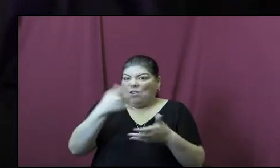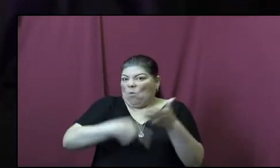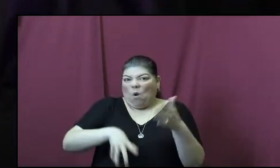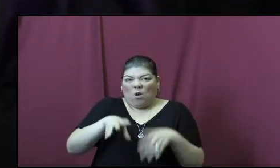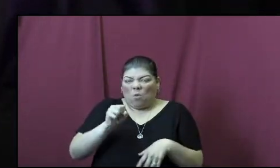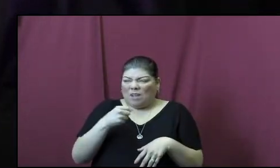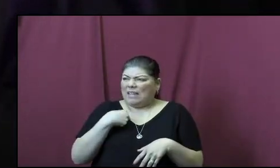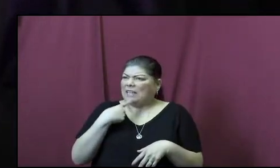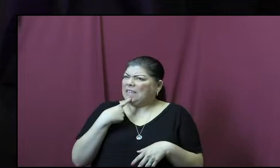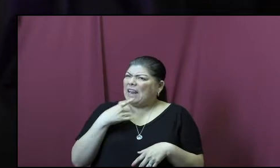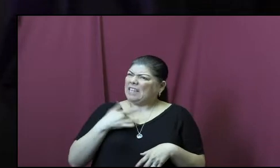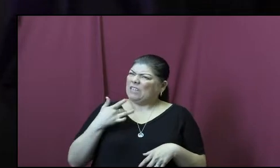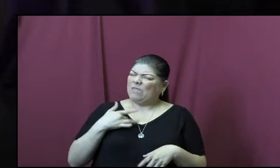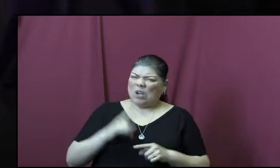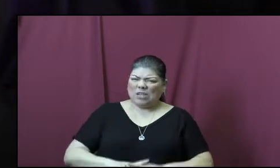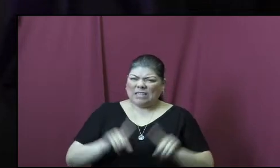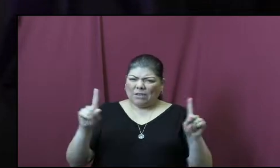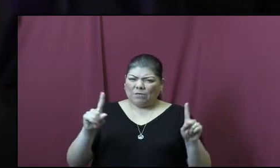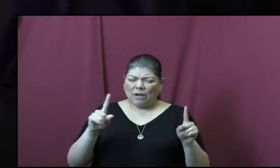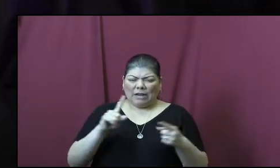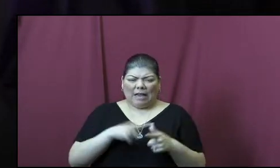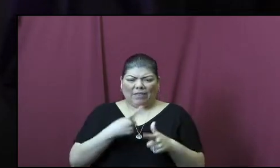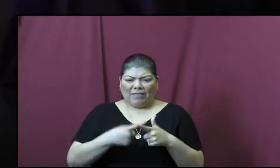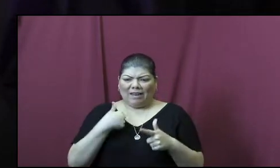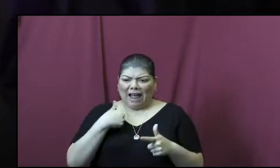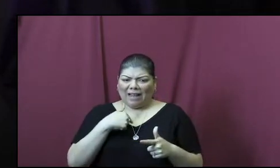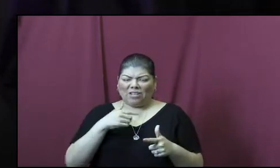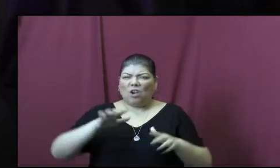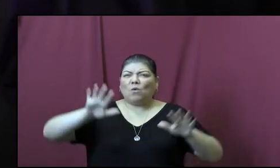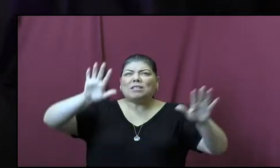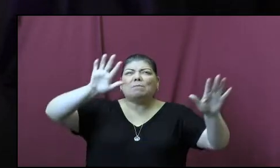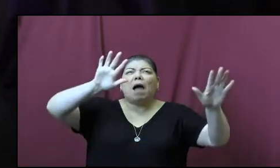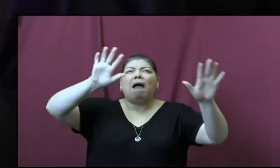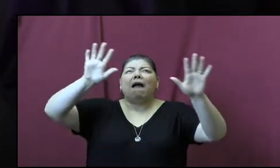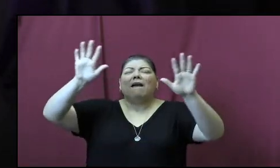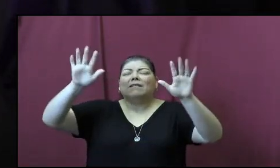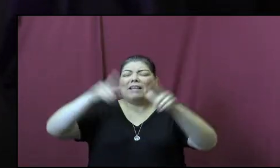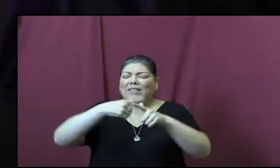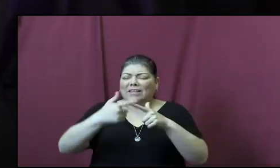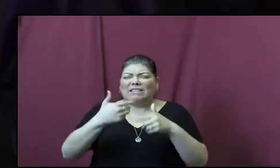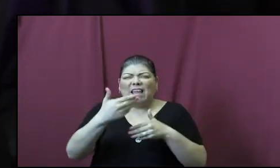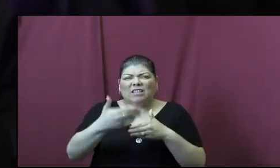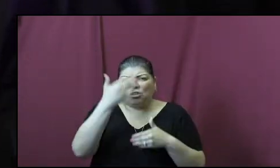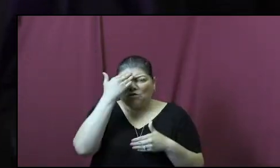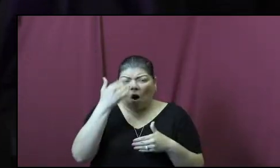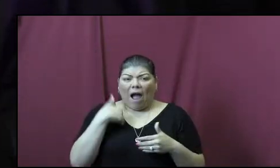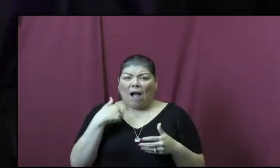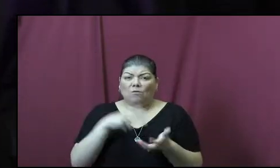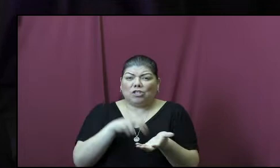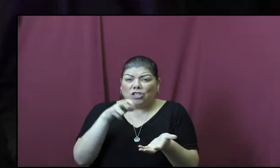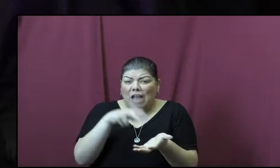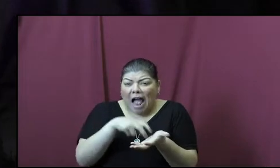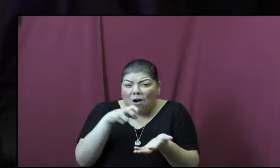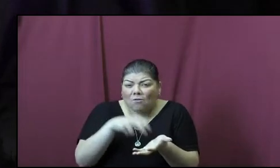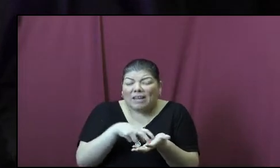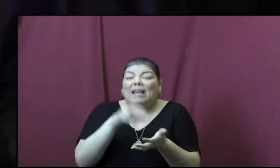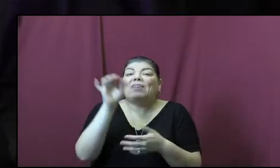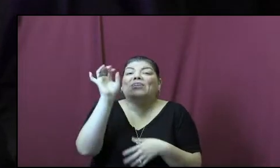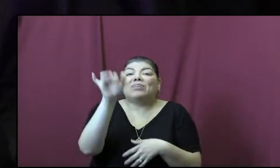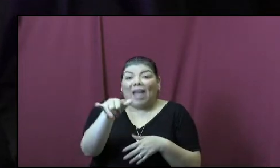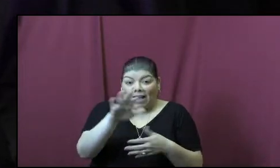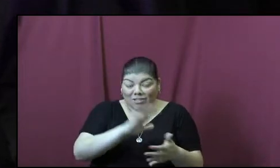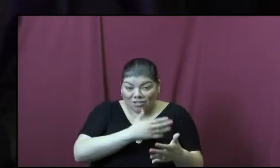what it was. I said, I just felt different. And then I started raising my hands. And next thing I know, I just started shouting.